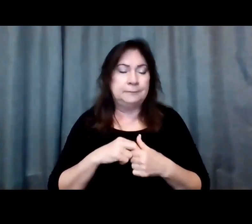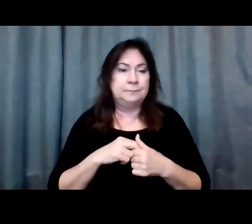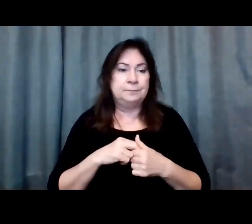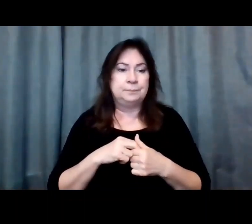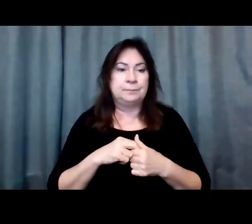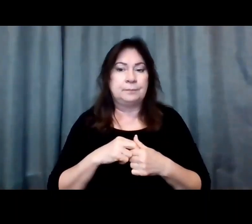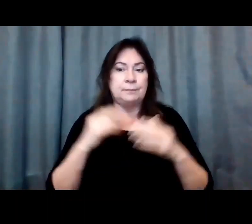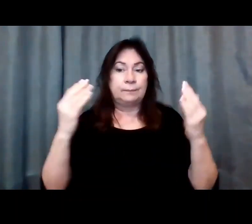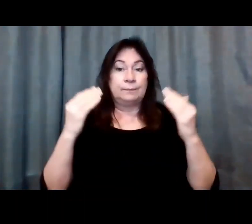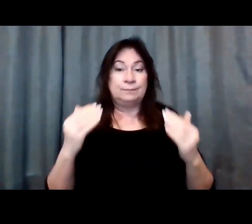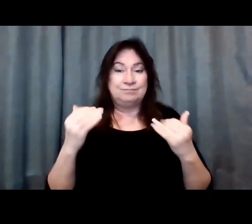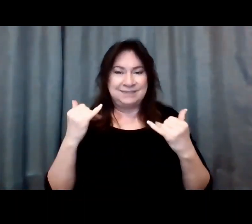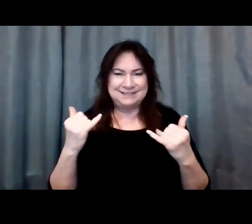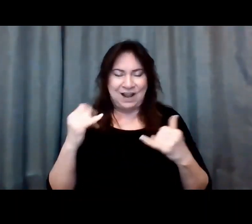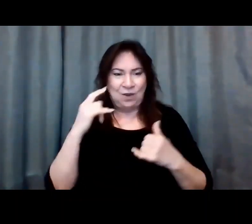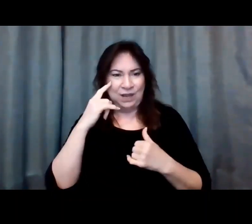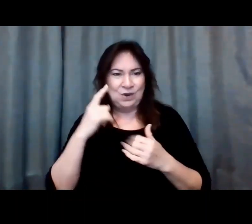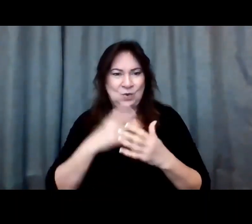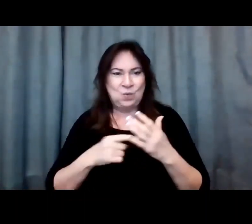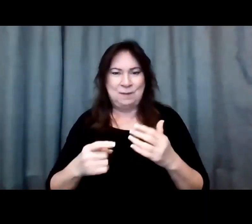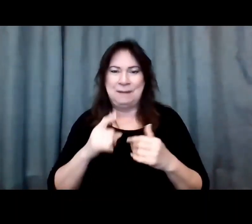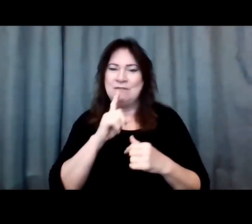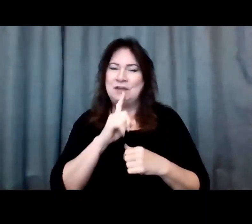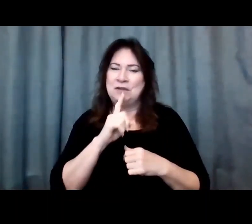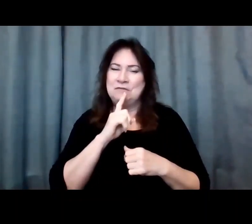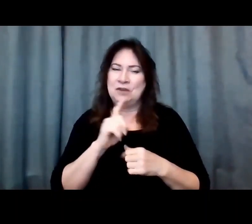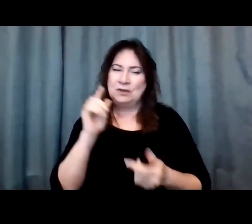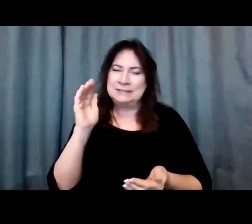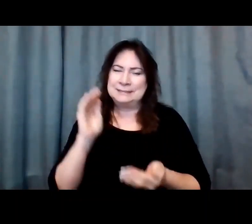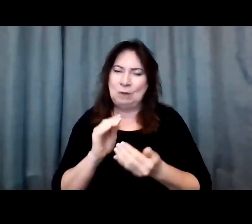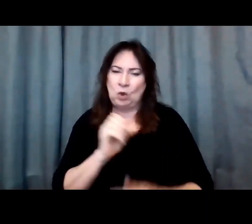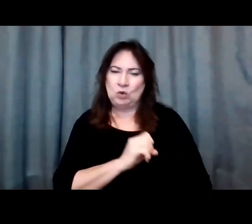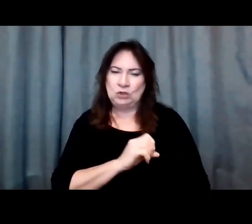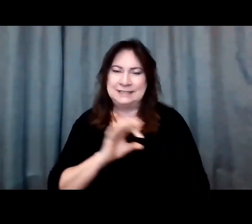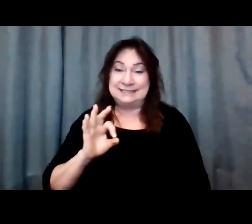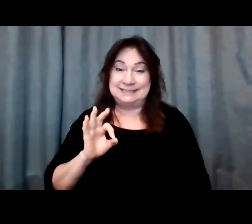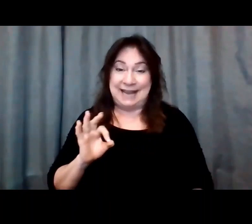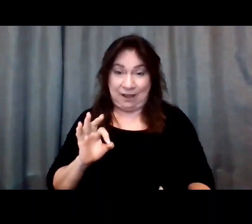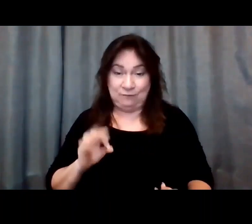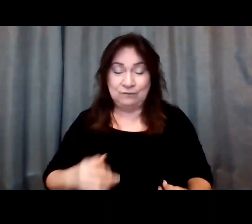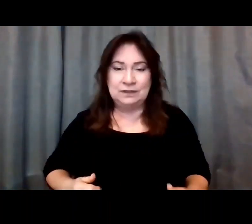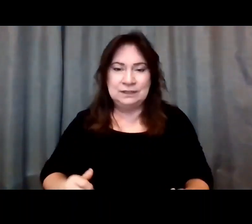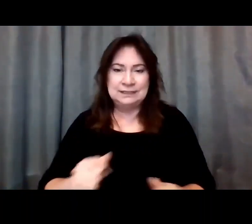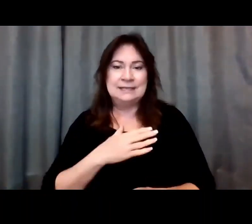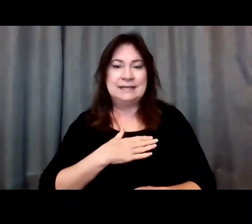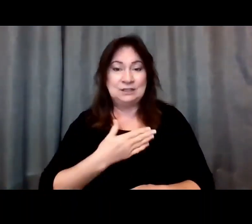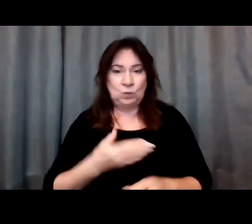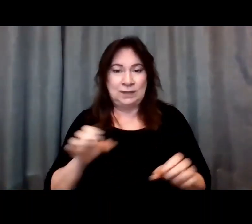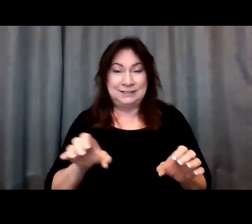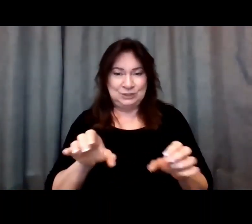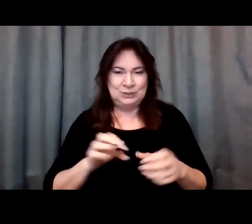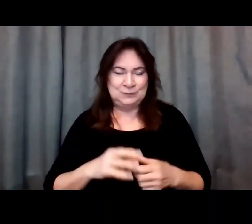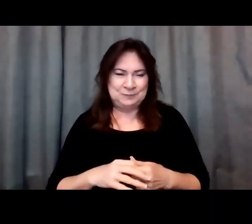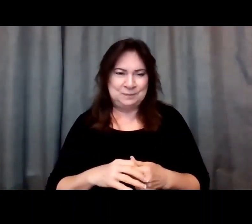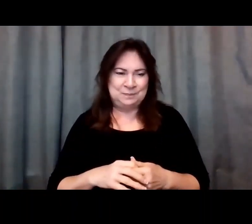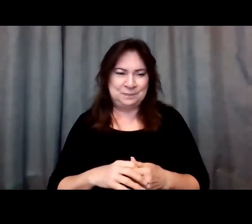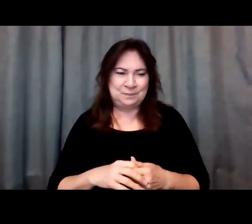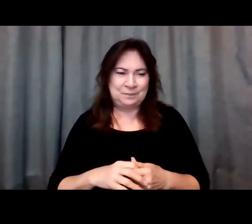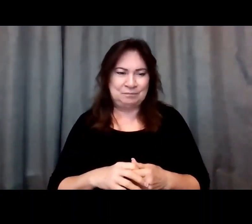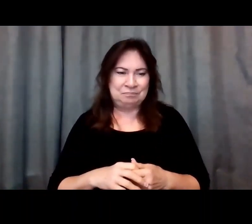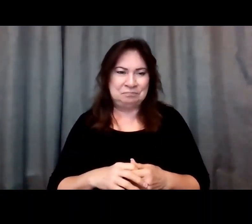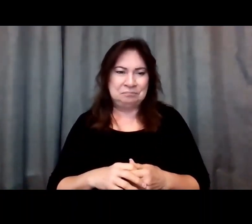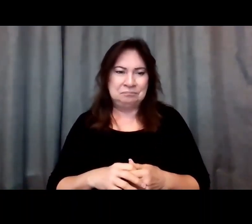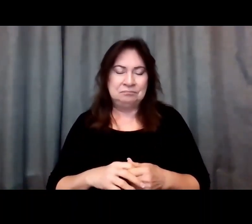want you to hear what my very small staff is willing to do. This would be